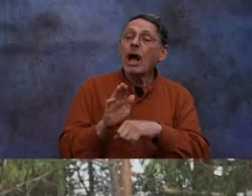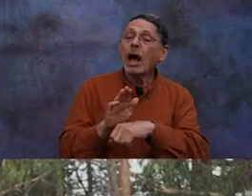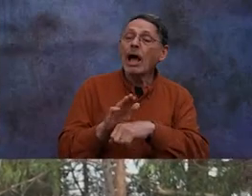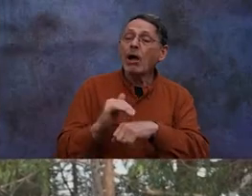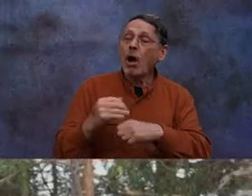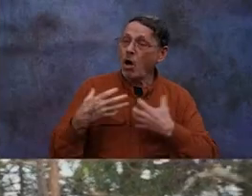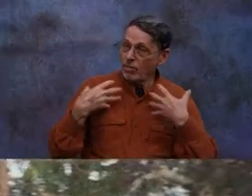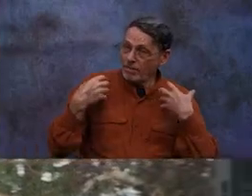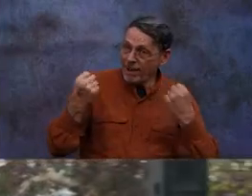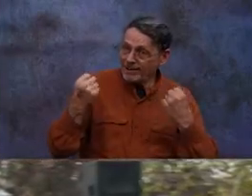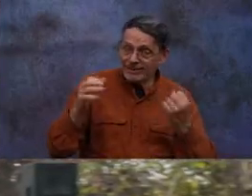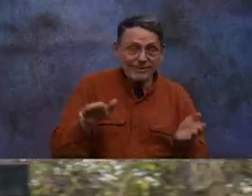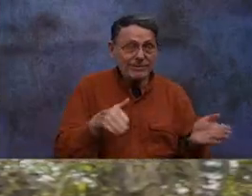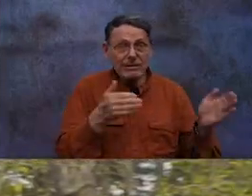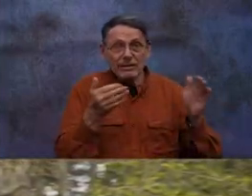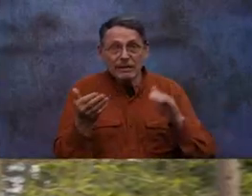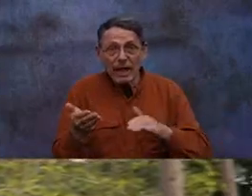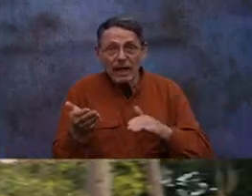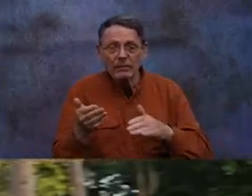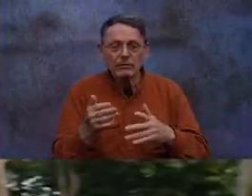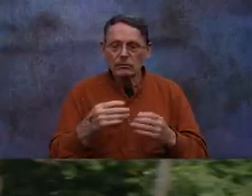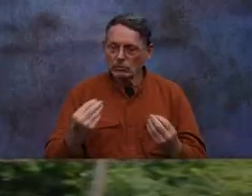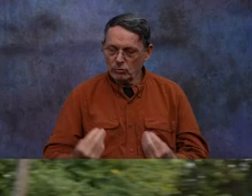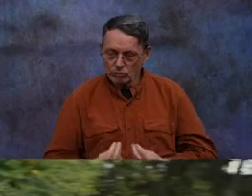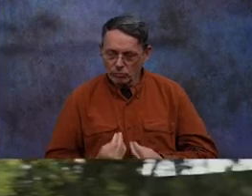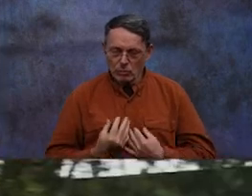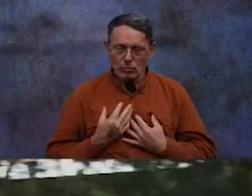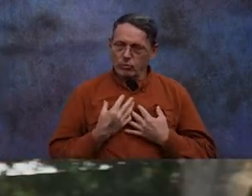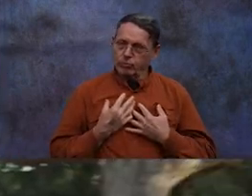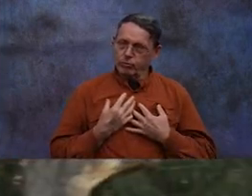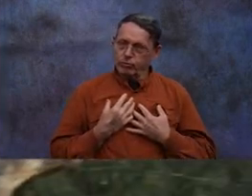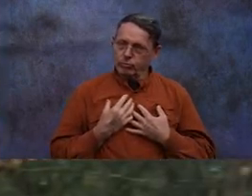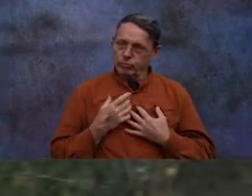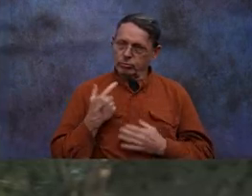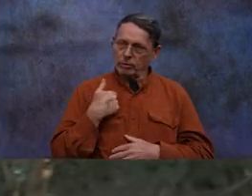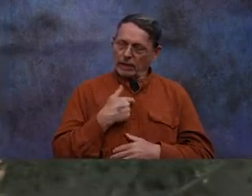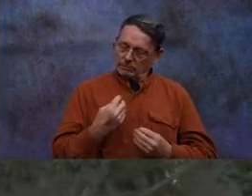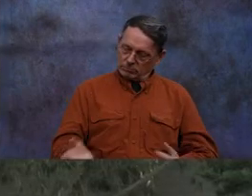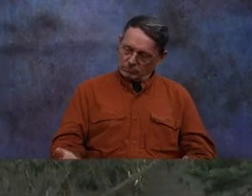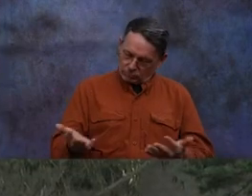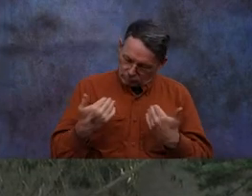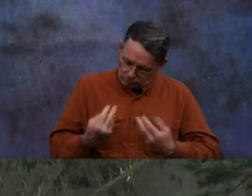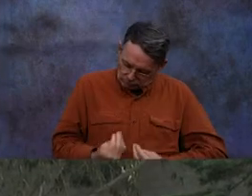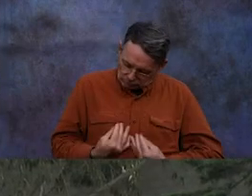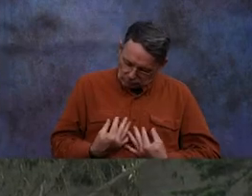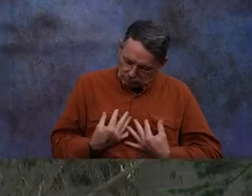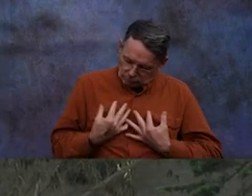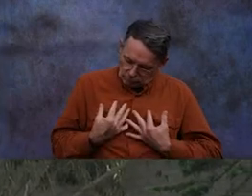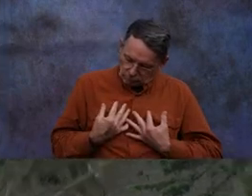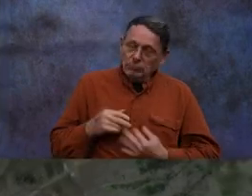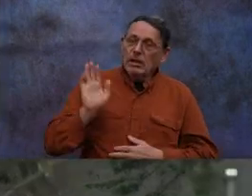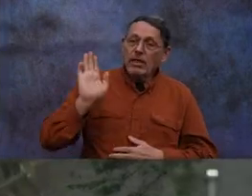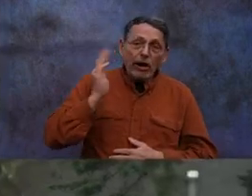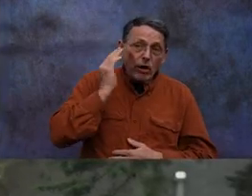I call the mighty dead to infuse us all with